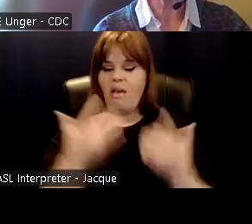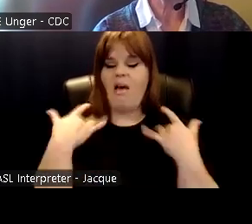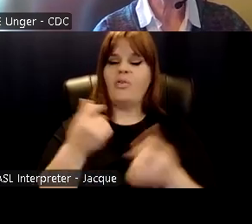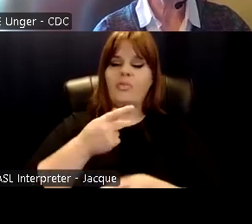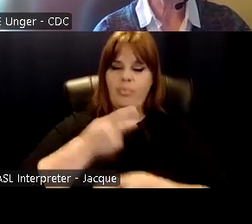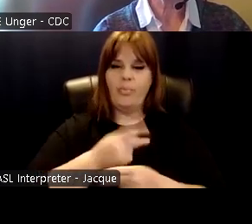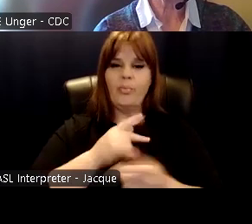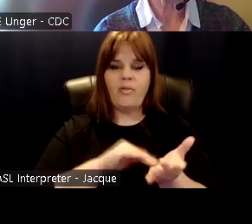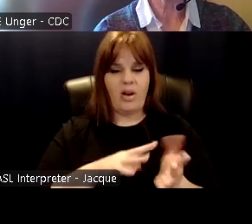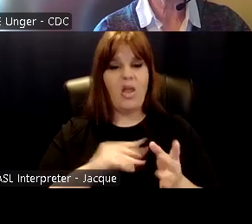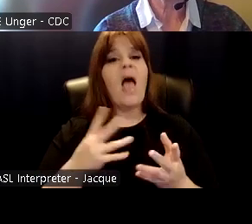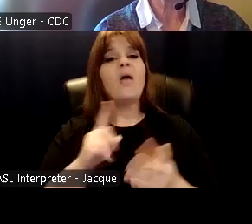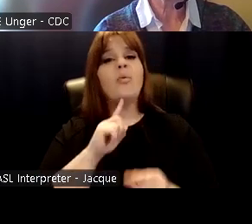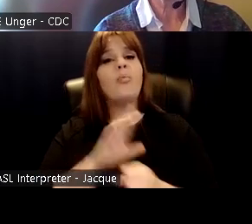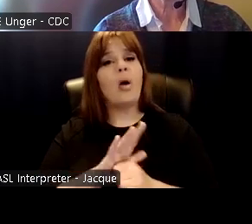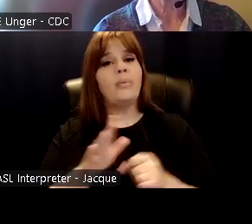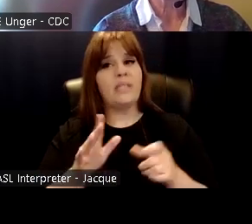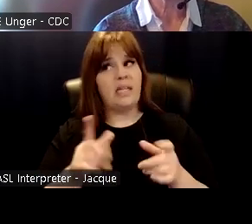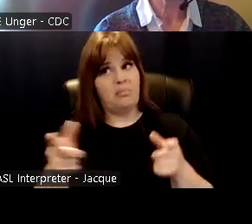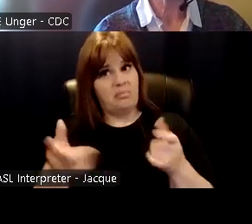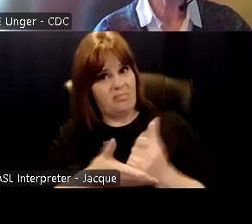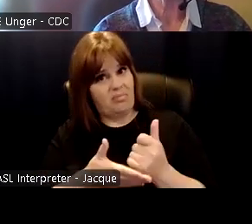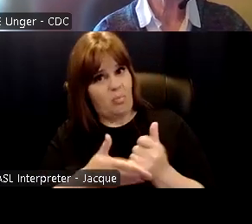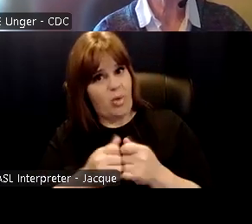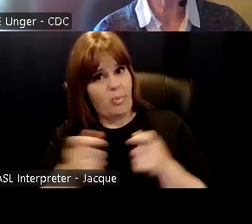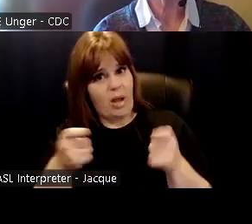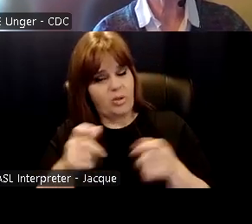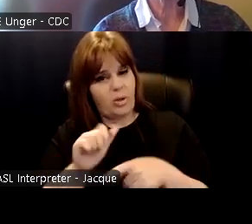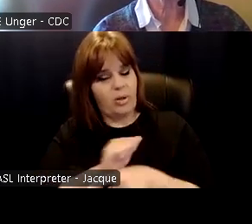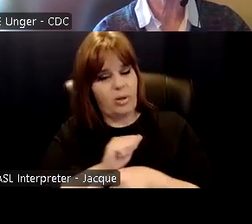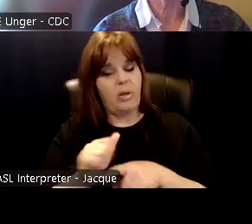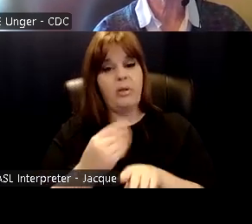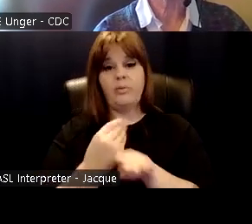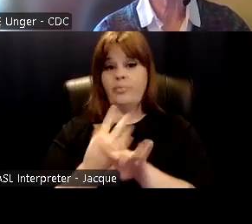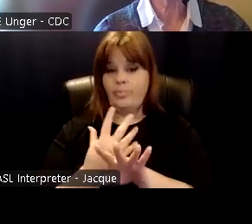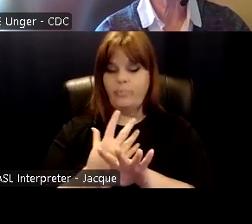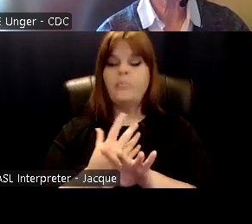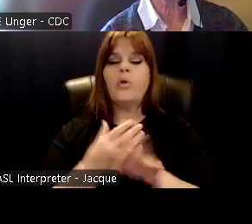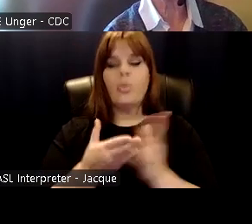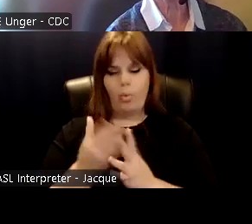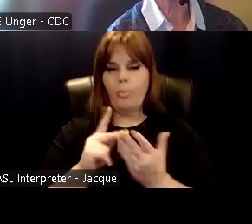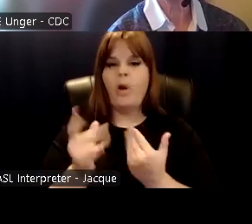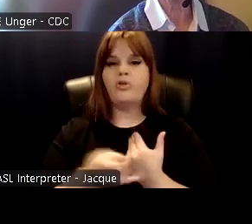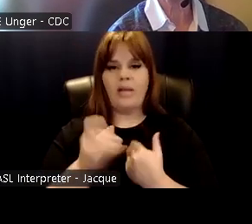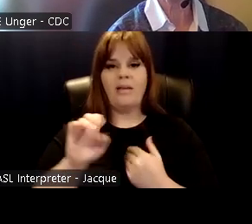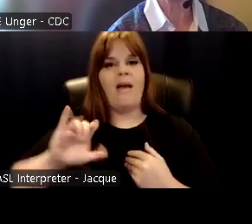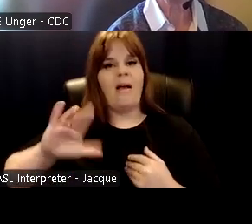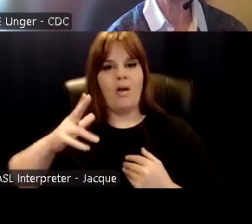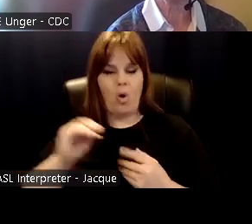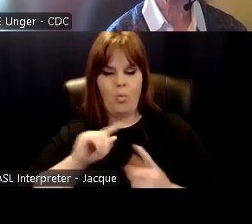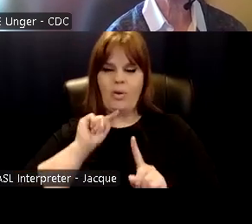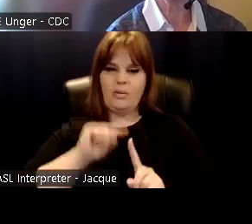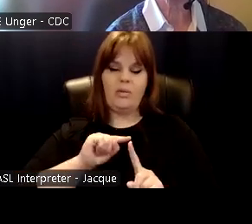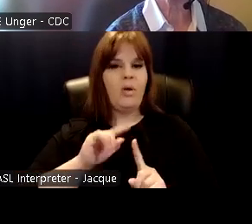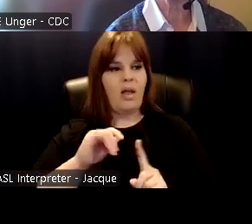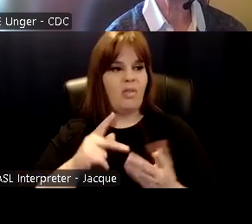advance promising management practices. Telementoring through Project ECHO was at the heart of the program. Have